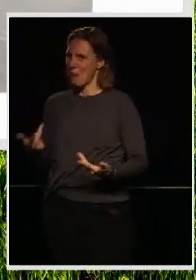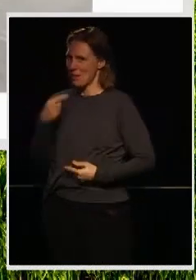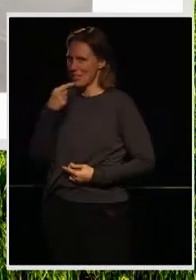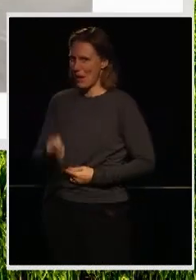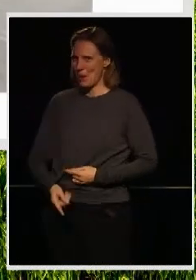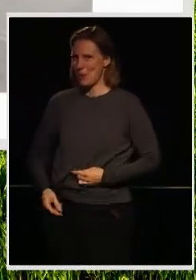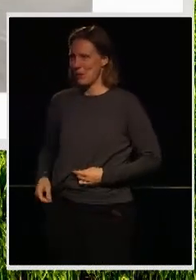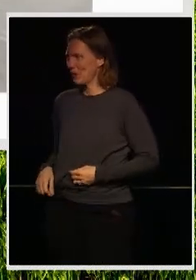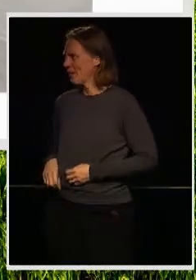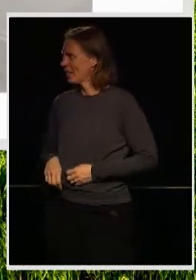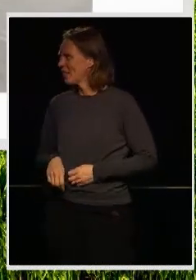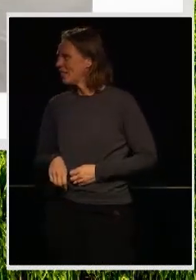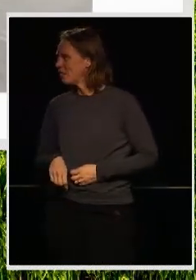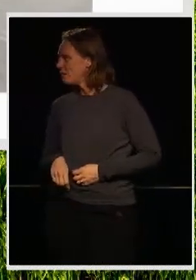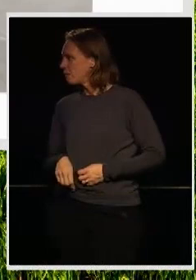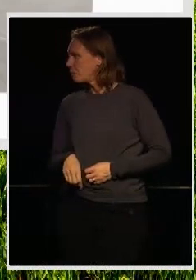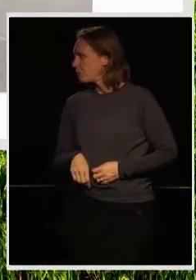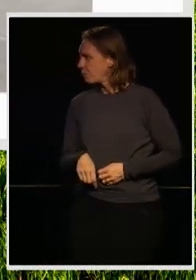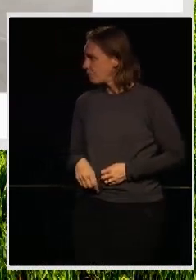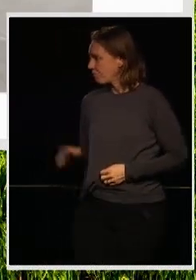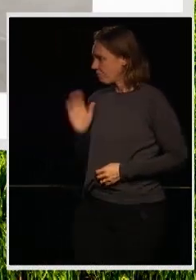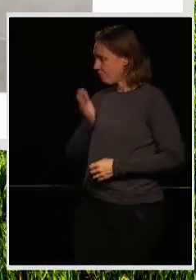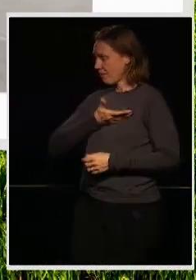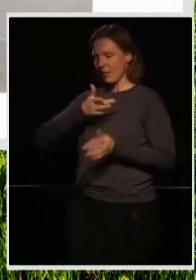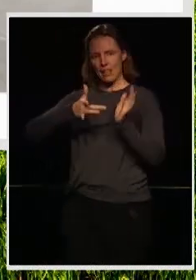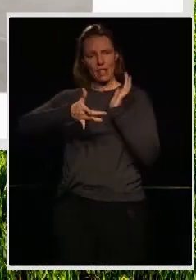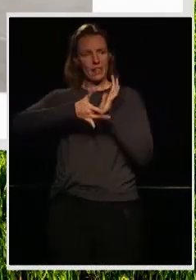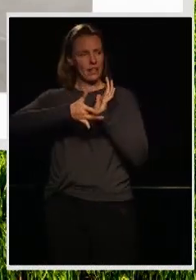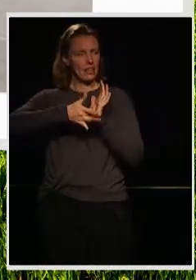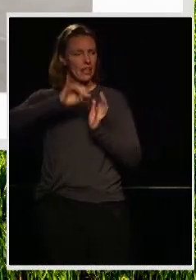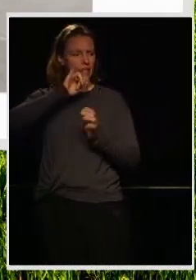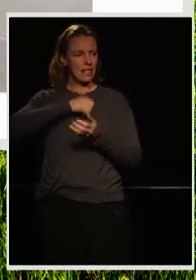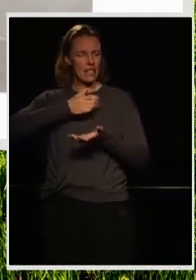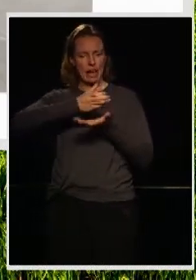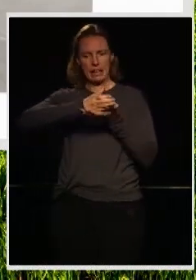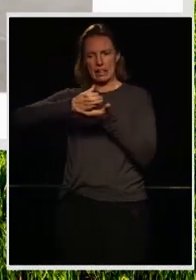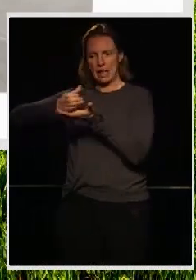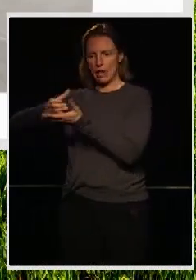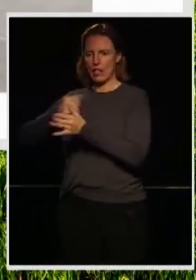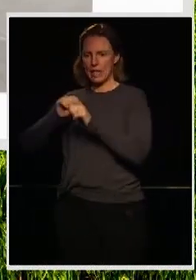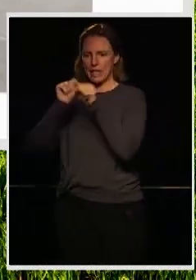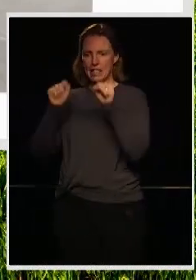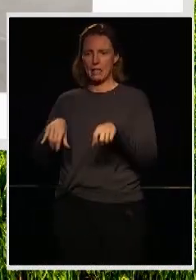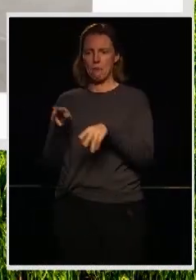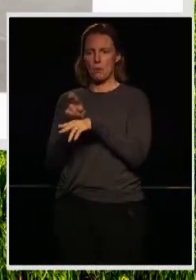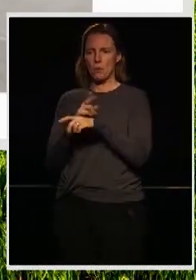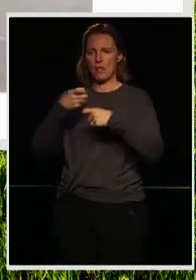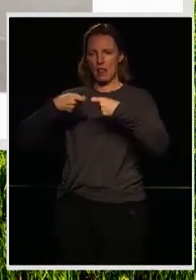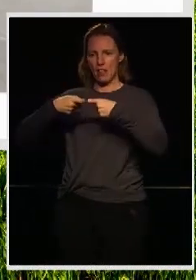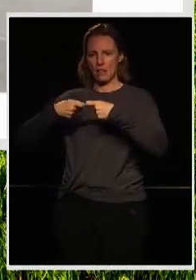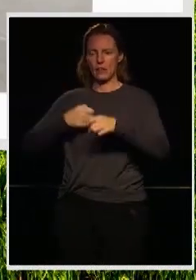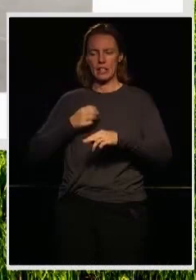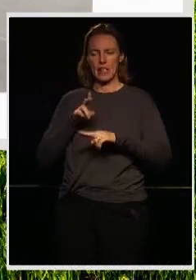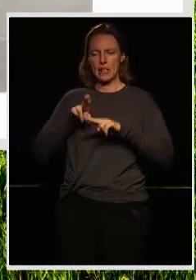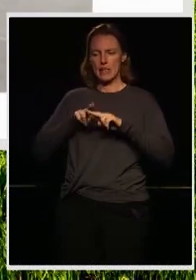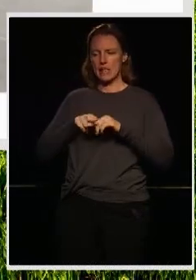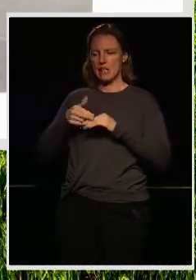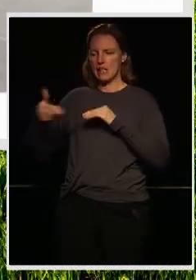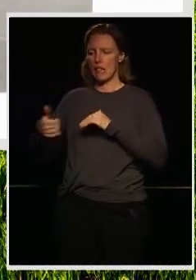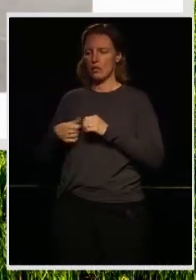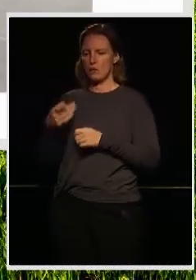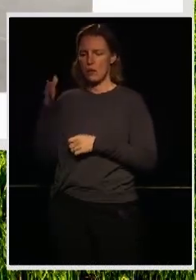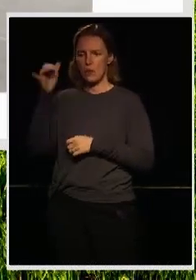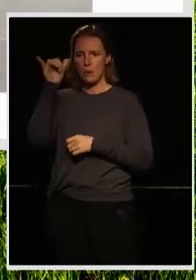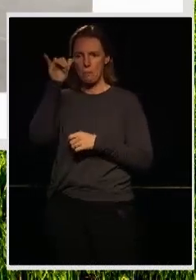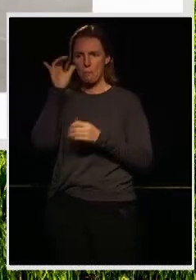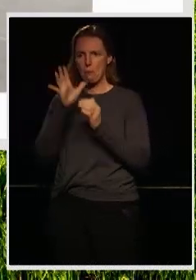you. Well, our technology is a containerized system using electrolysis. It sits right alongside the manure storage